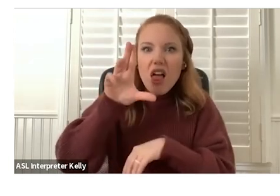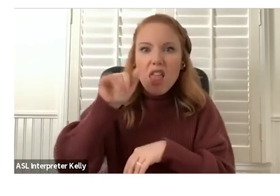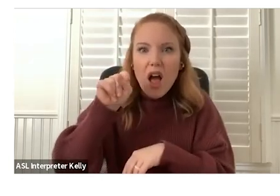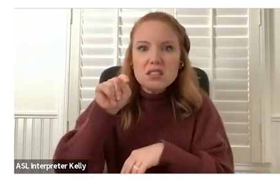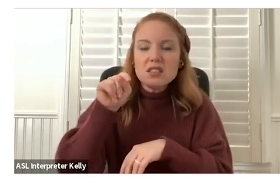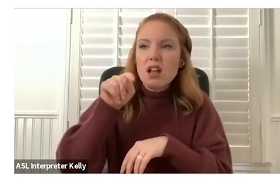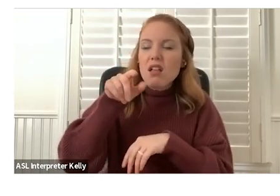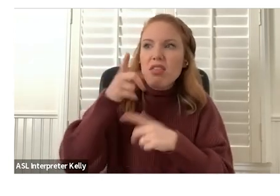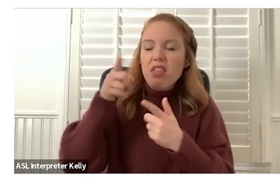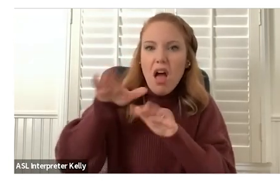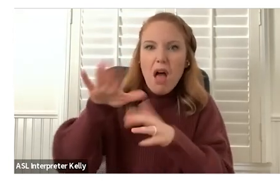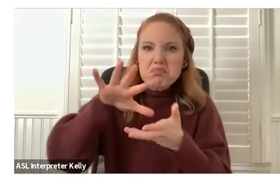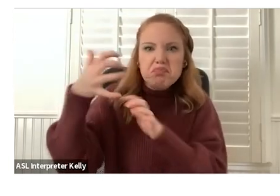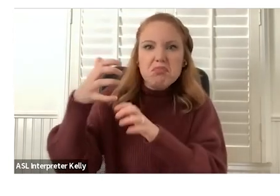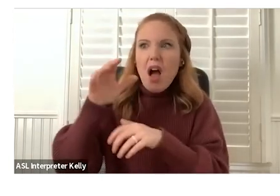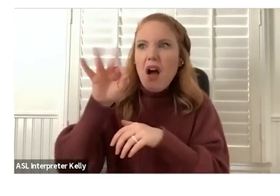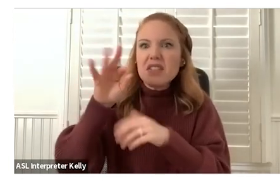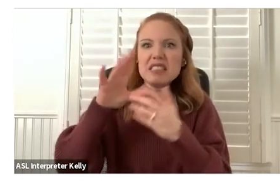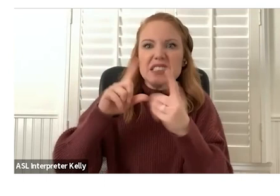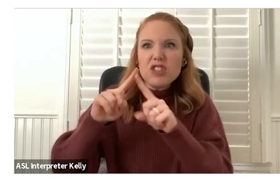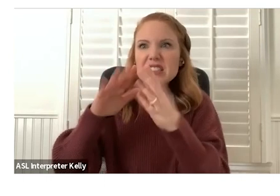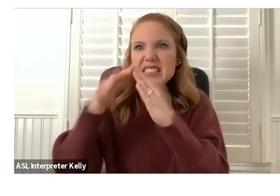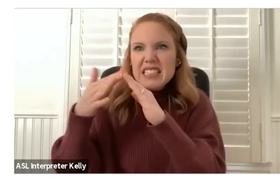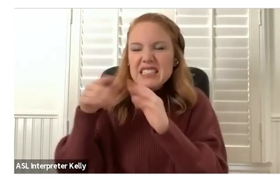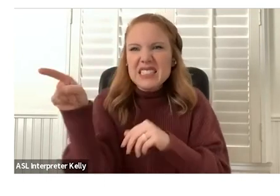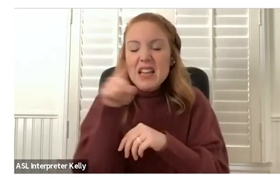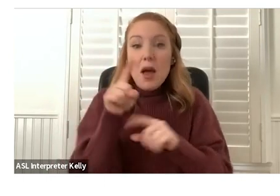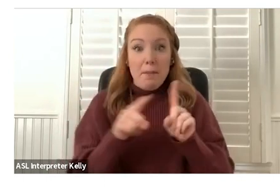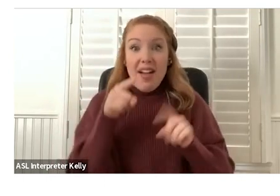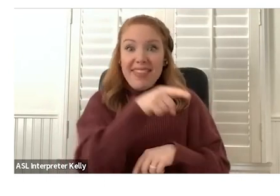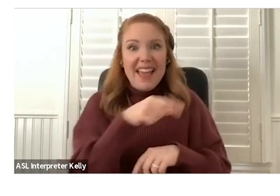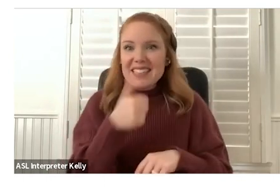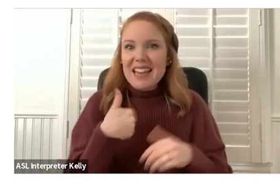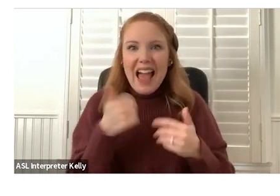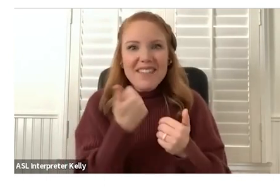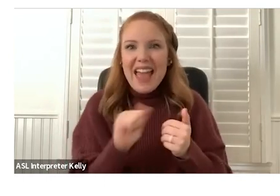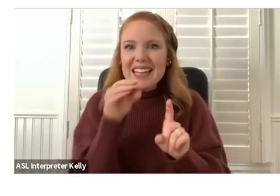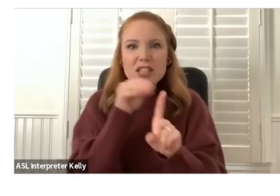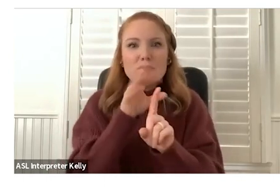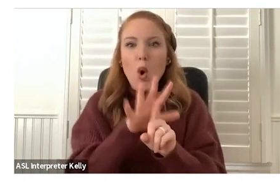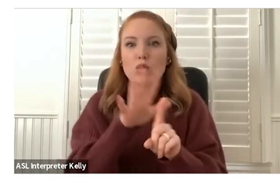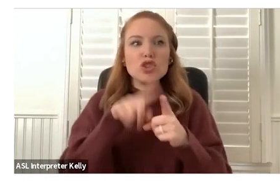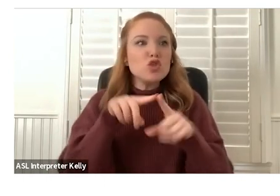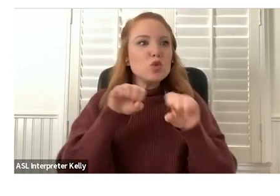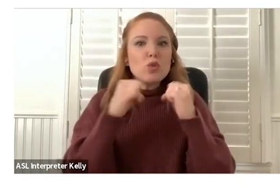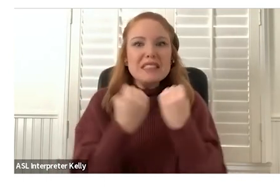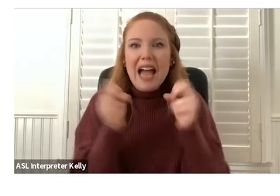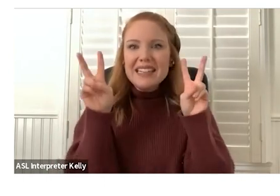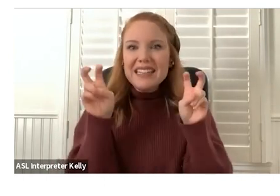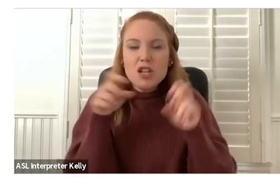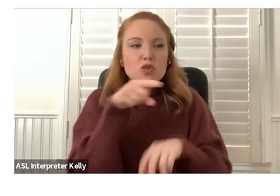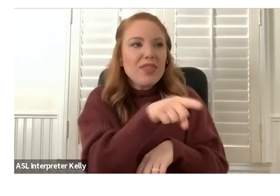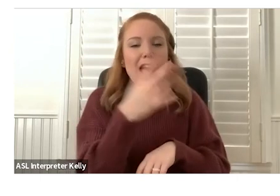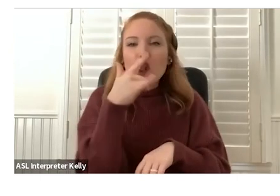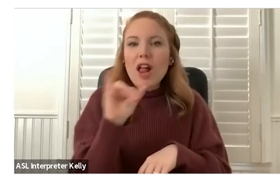or adjacent kind of positionality to the animal world is what made them savage. So when we think about Columbus invading the Americas